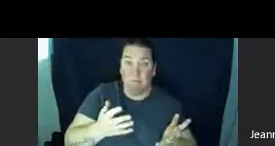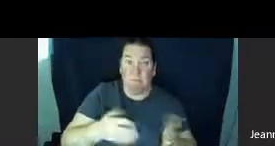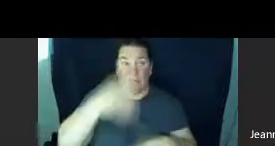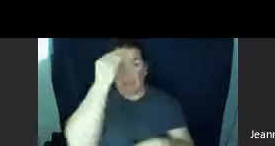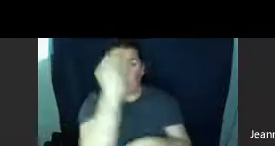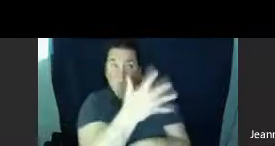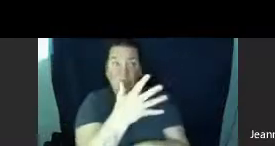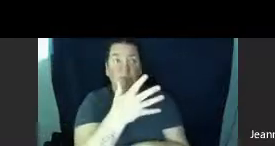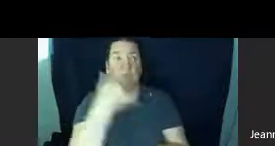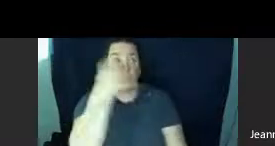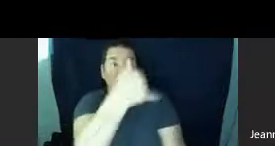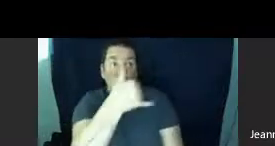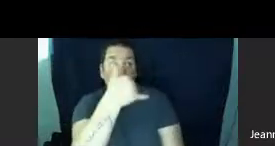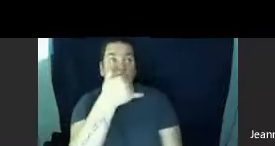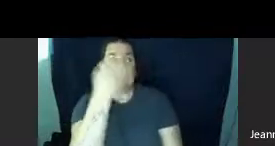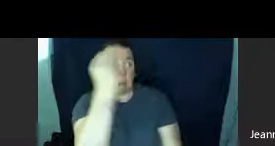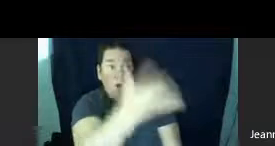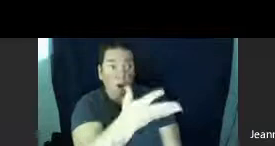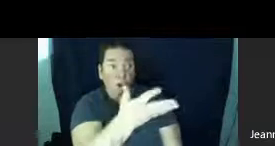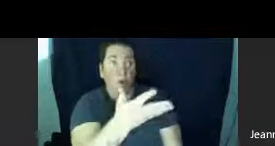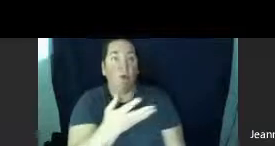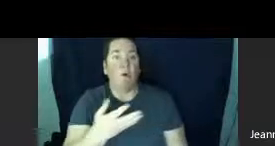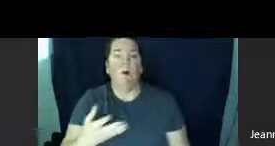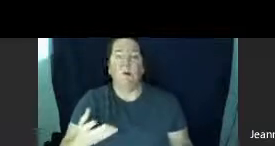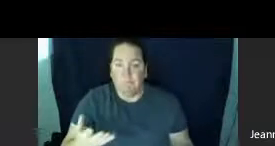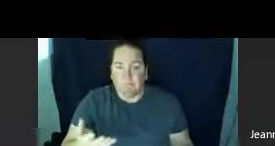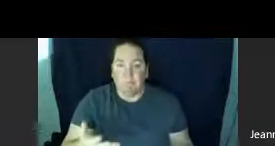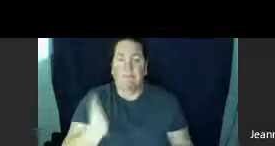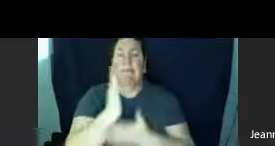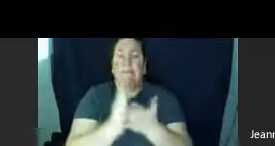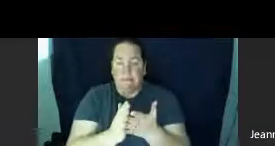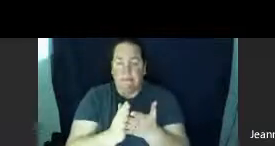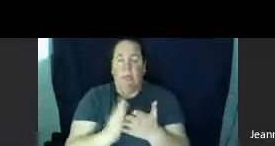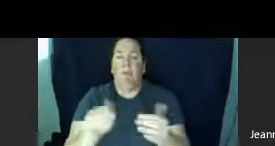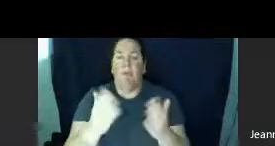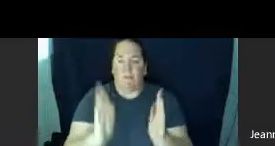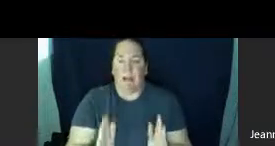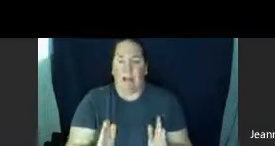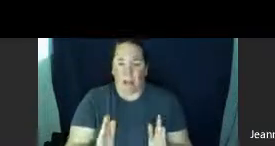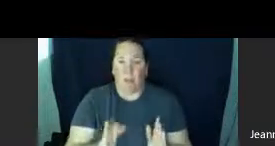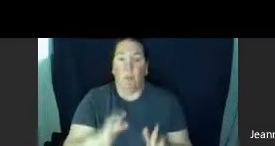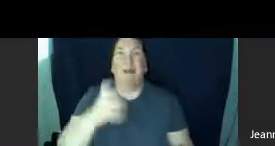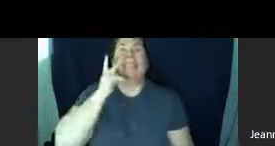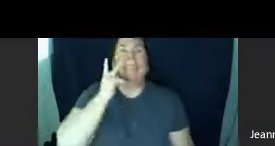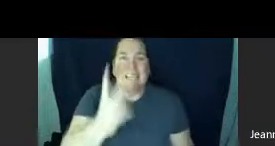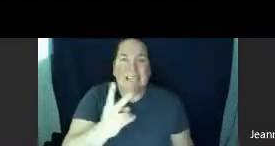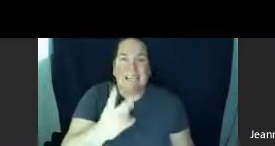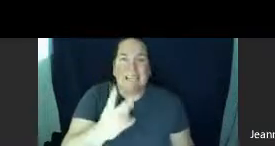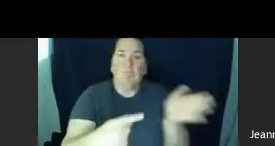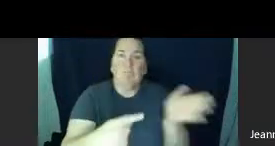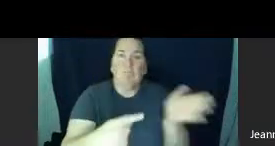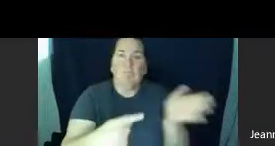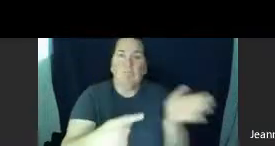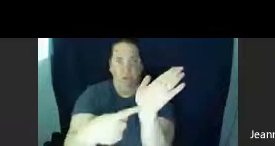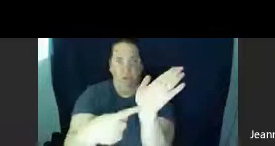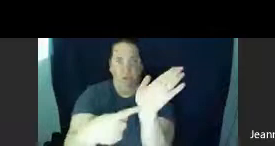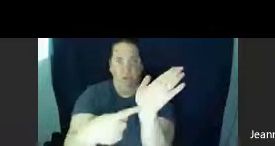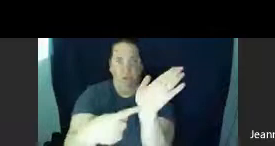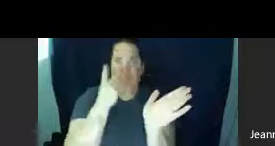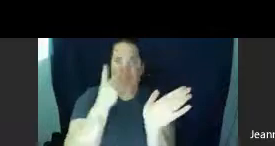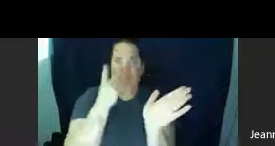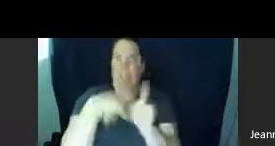hey, I got a positive test. We heard that, some providers actually wanted to see the test just to verify it. So